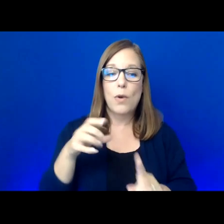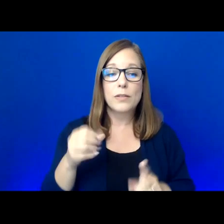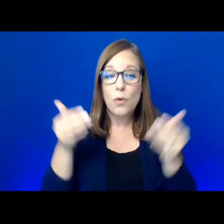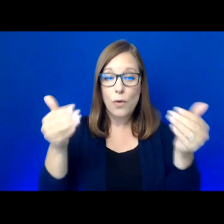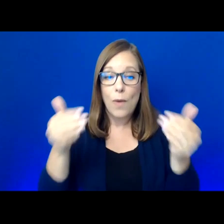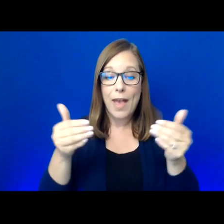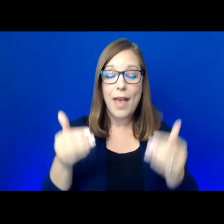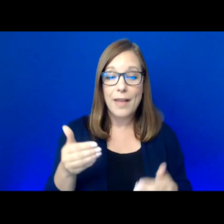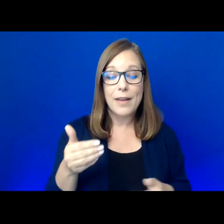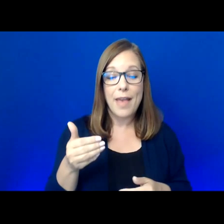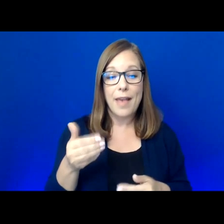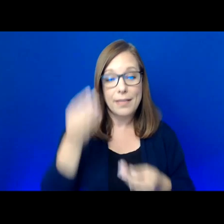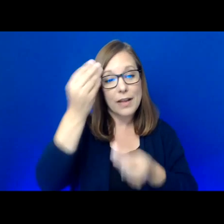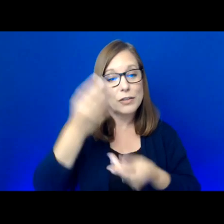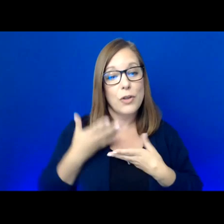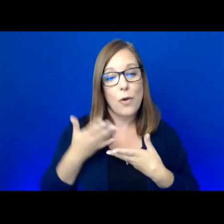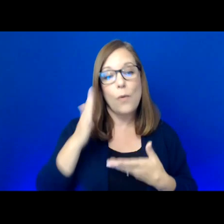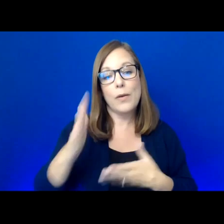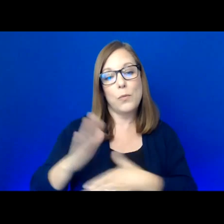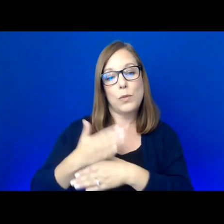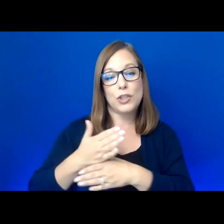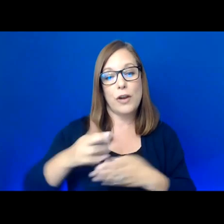those results with you shortly.